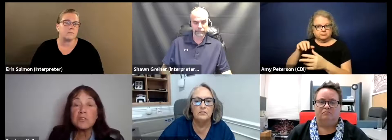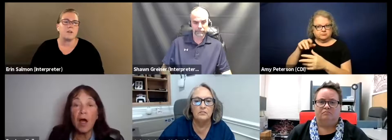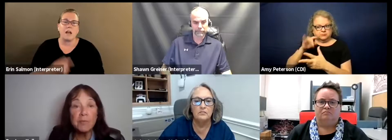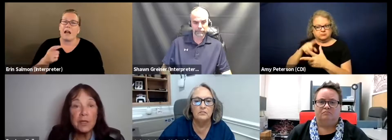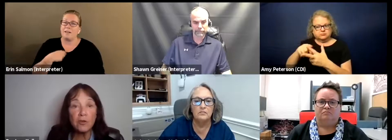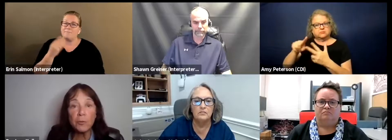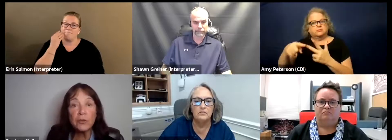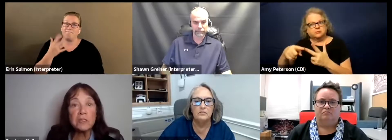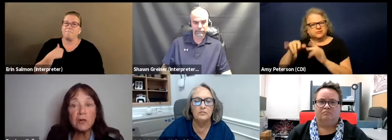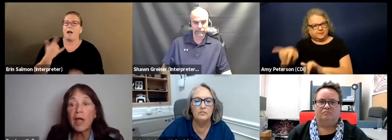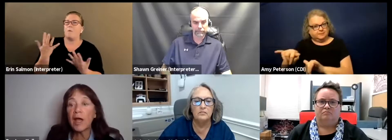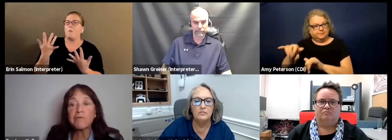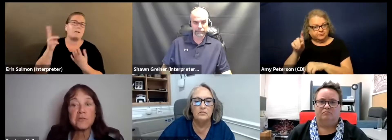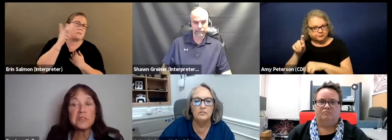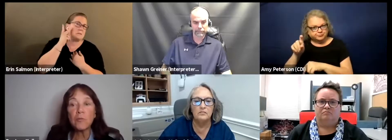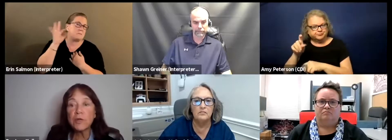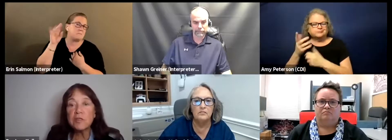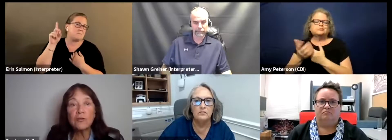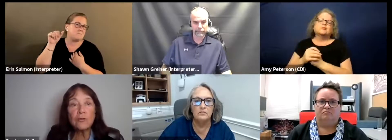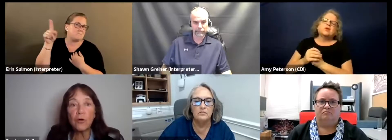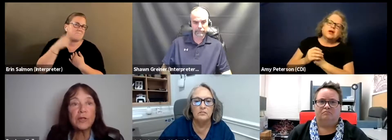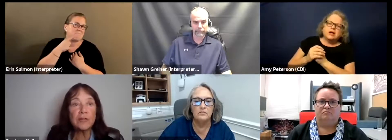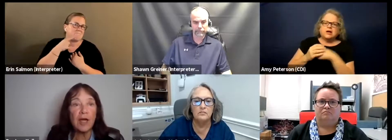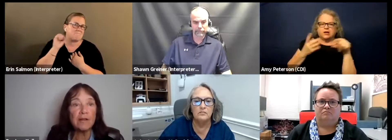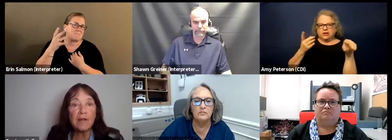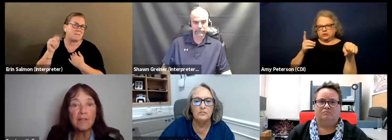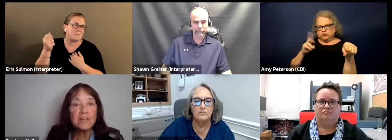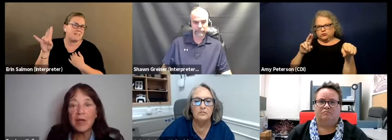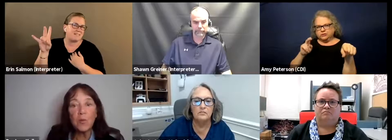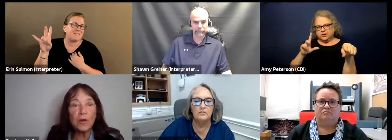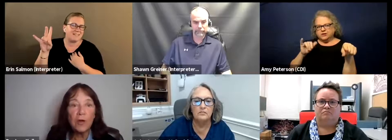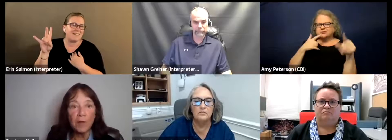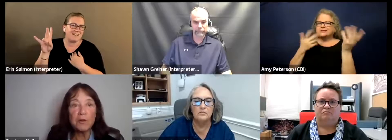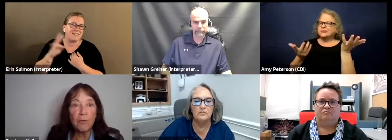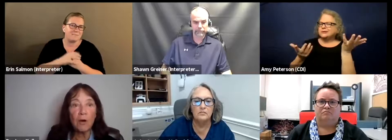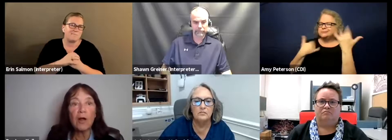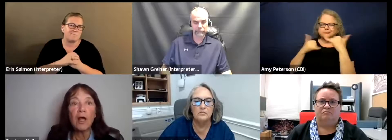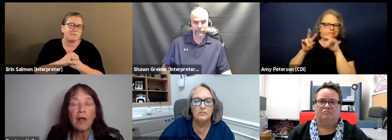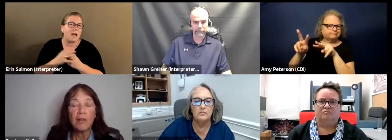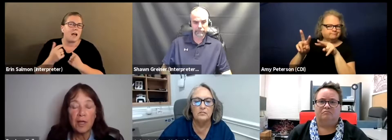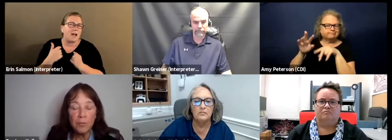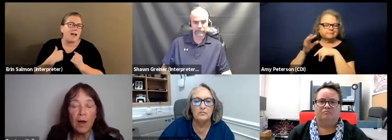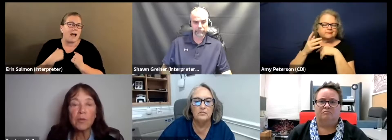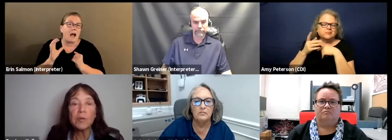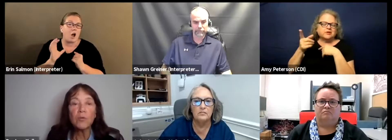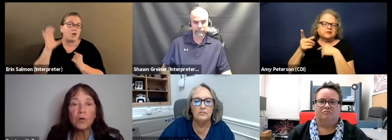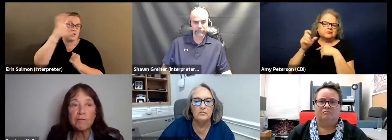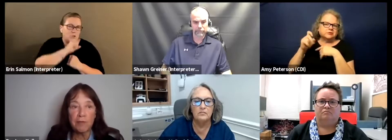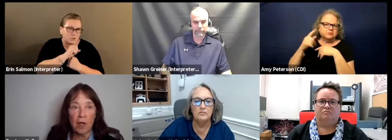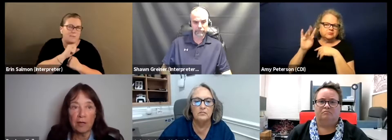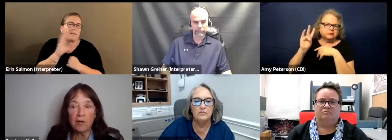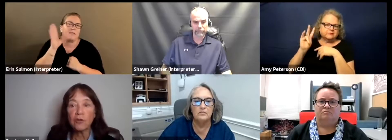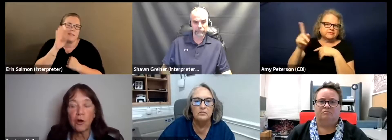example, it was time to get your booster and for some reason you couldn't get the same one you got before, it probably will